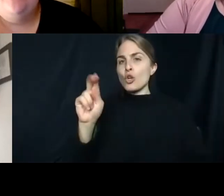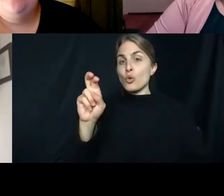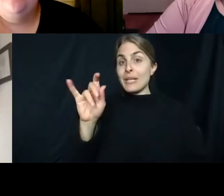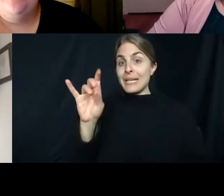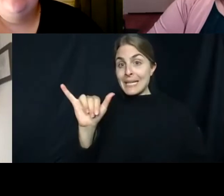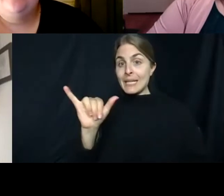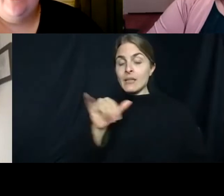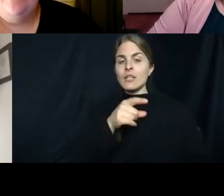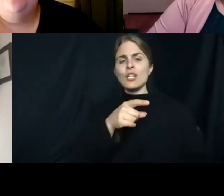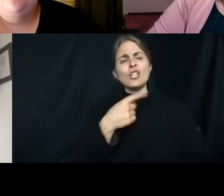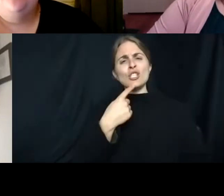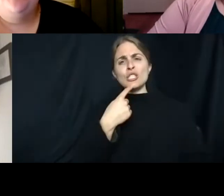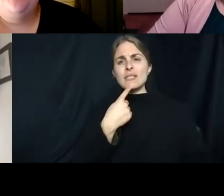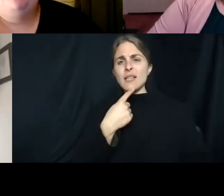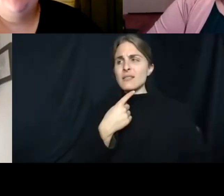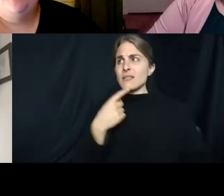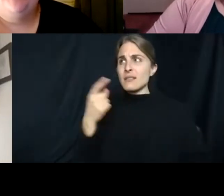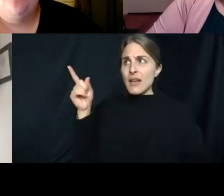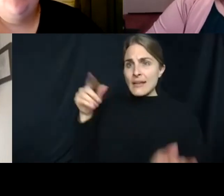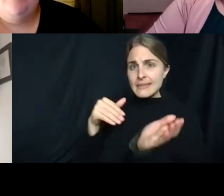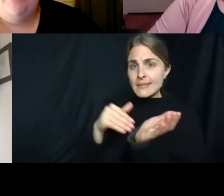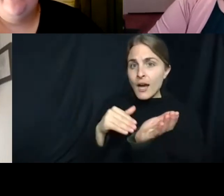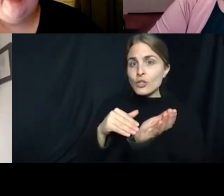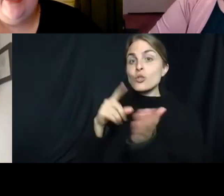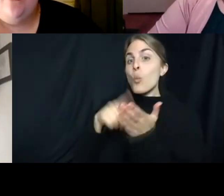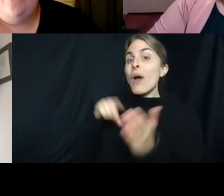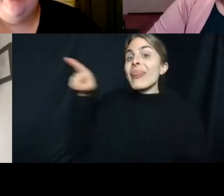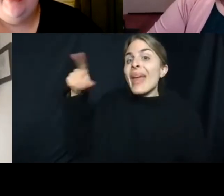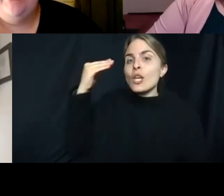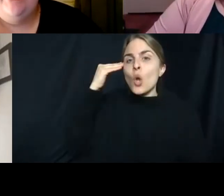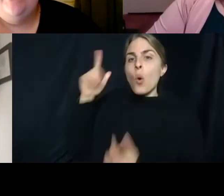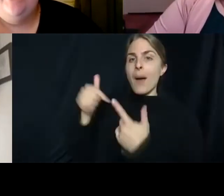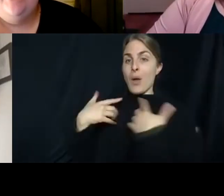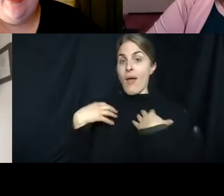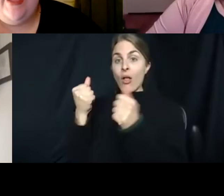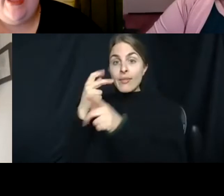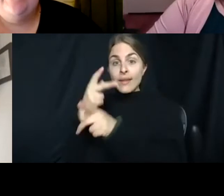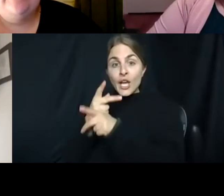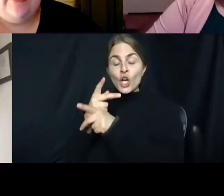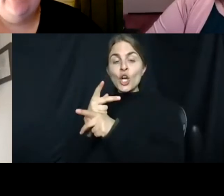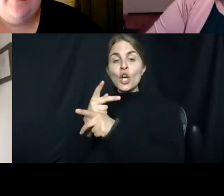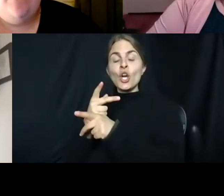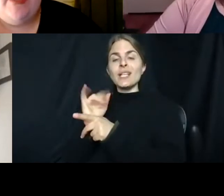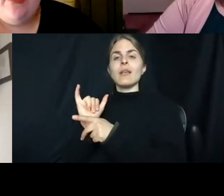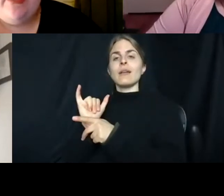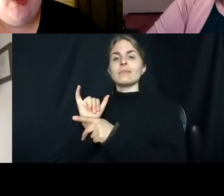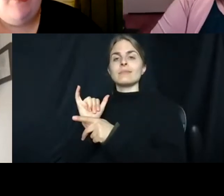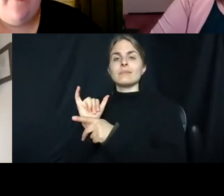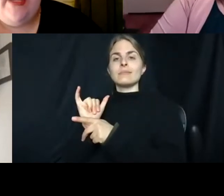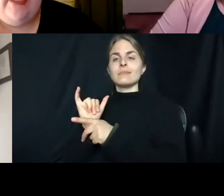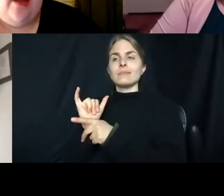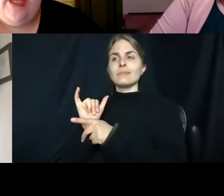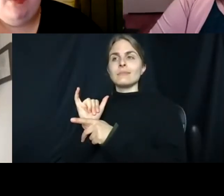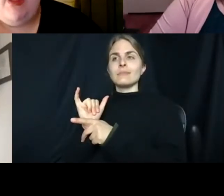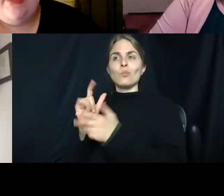the things that physicians specifically know about healthcare are like as scientifically rigorous as what you might